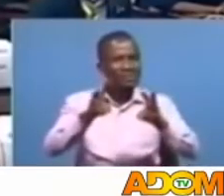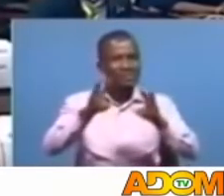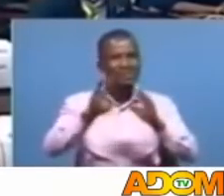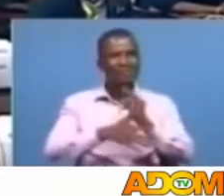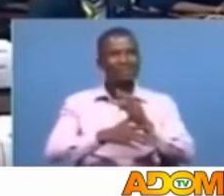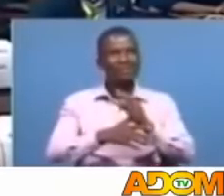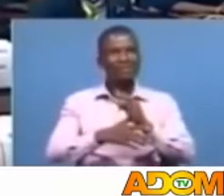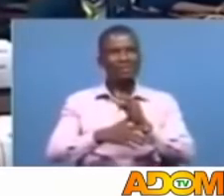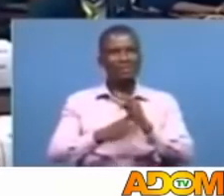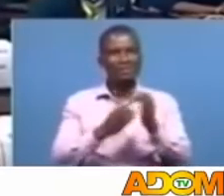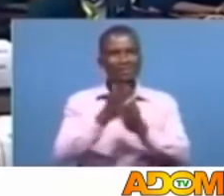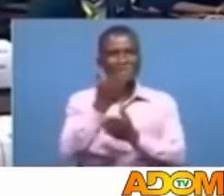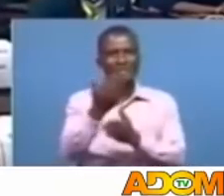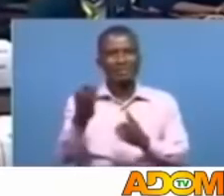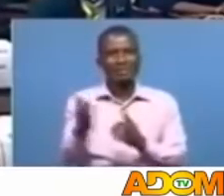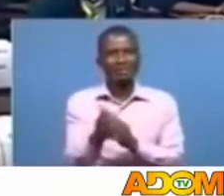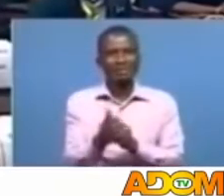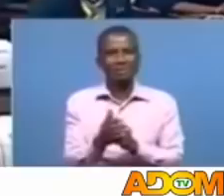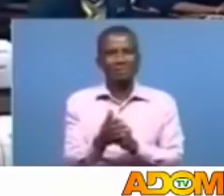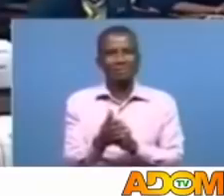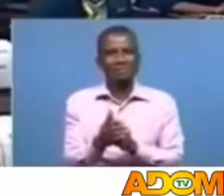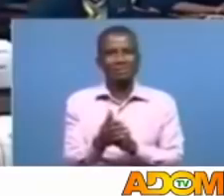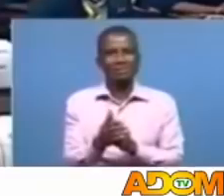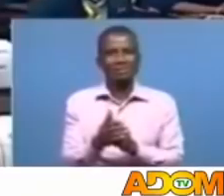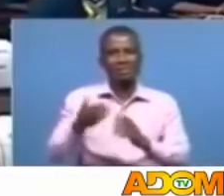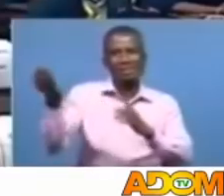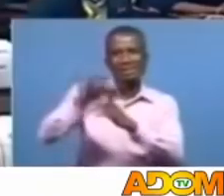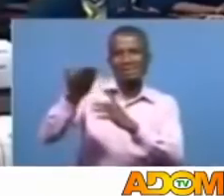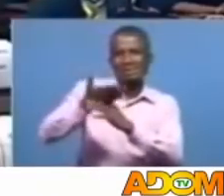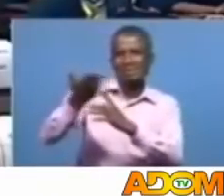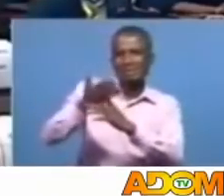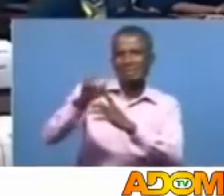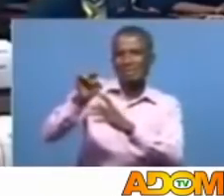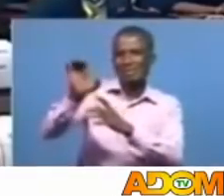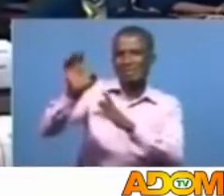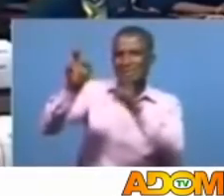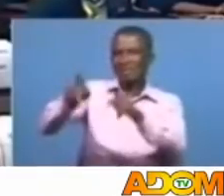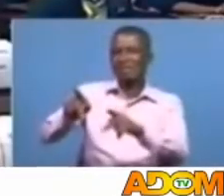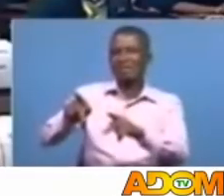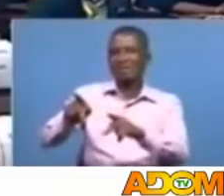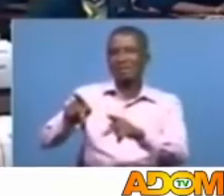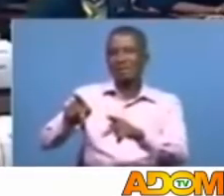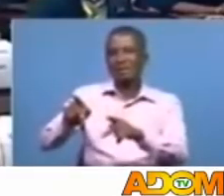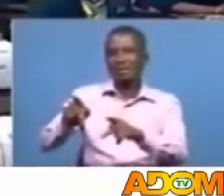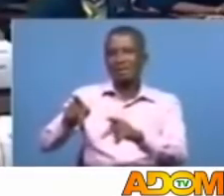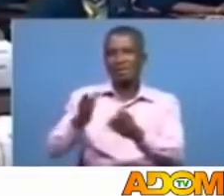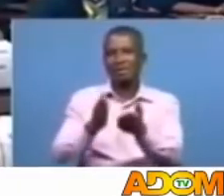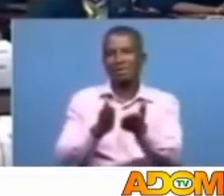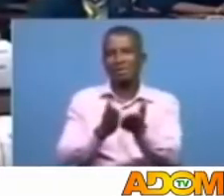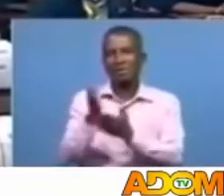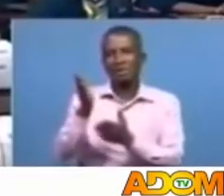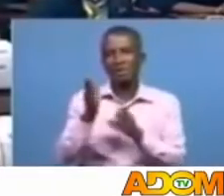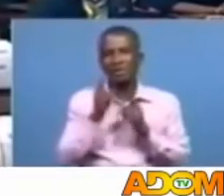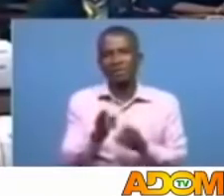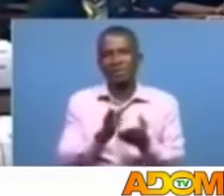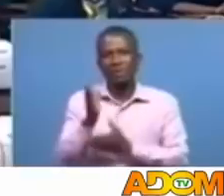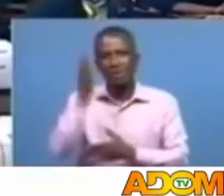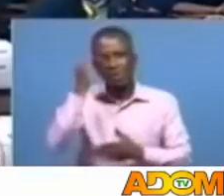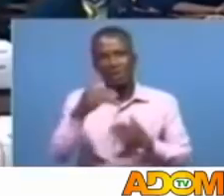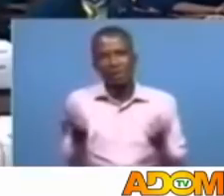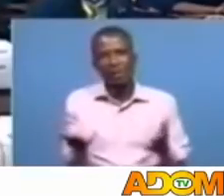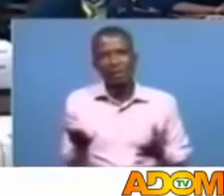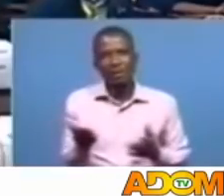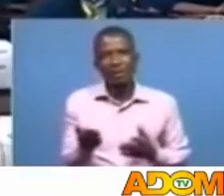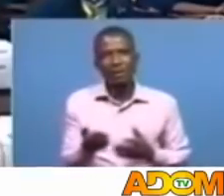the right of the chairperson of the first respondent as far as